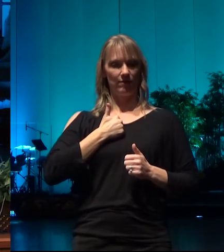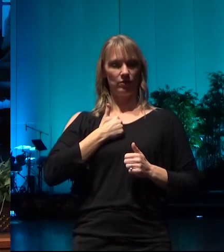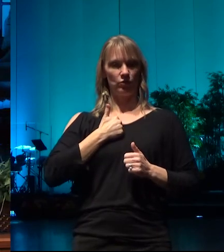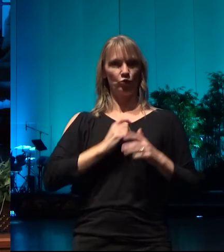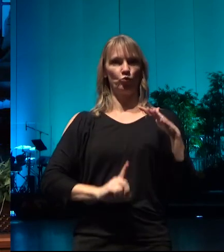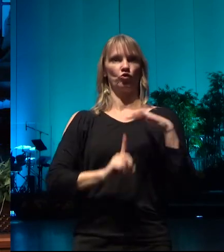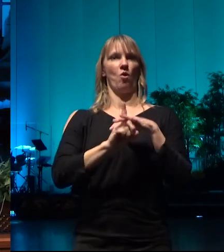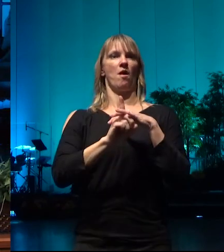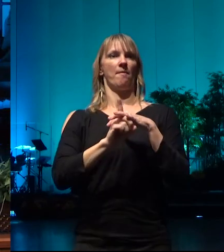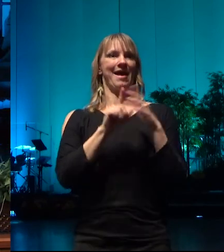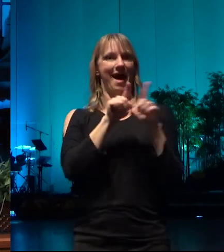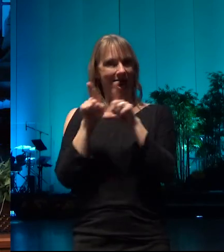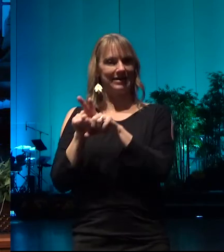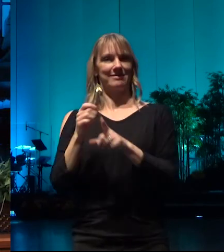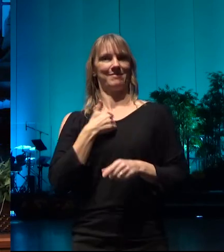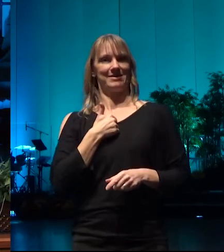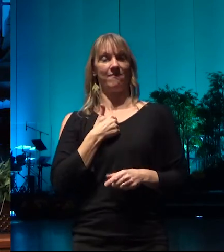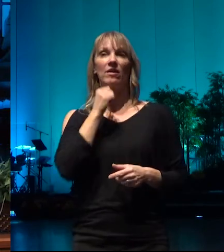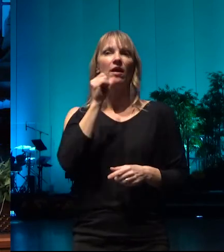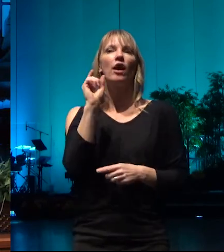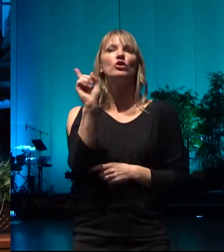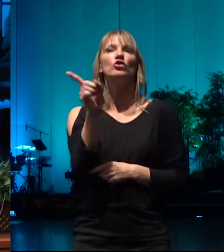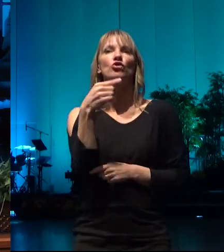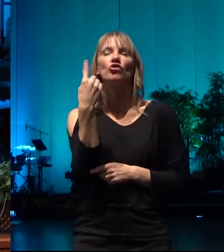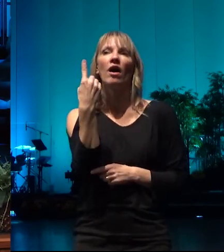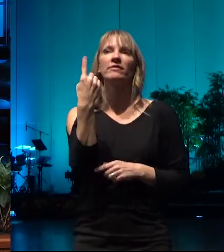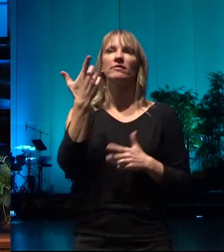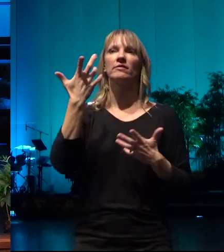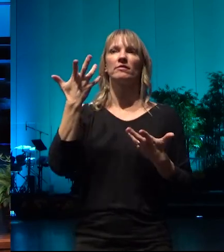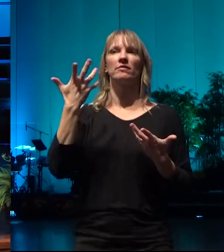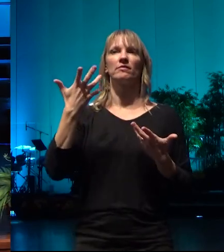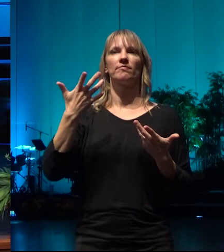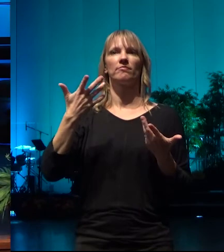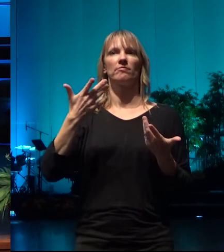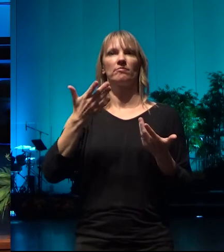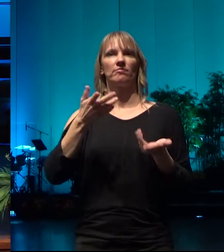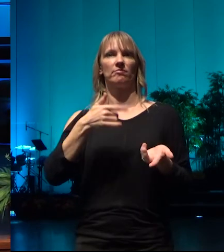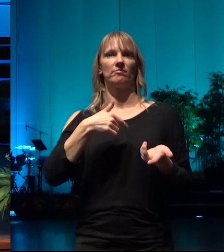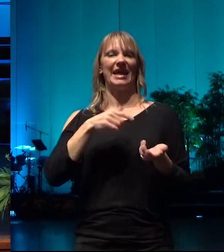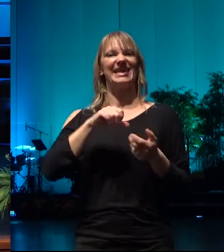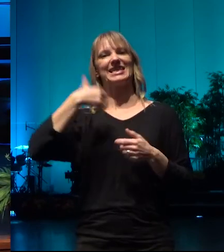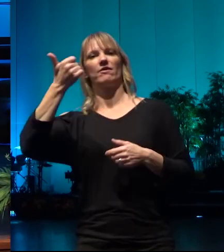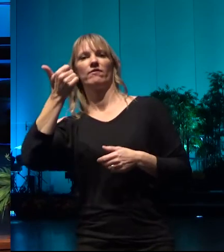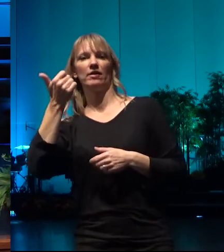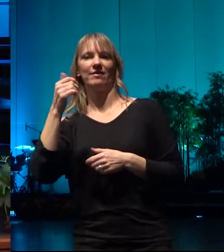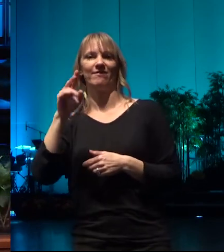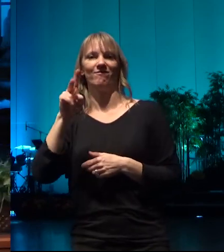enough to show up and not just be some